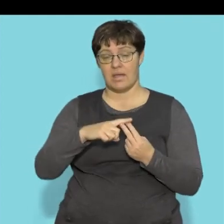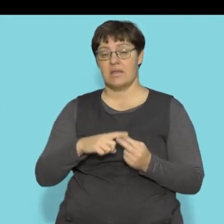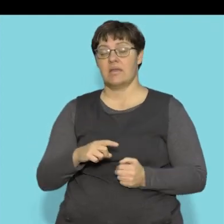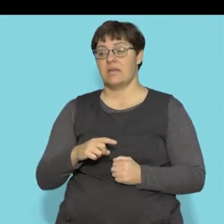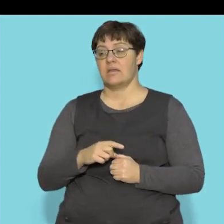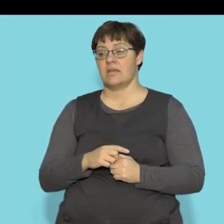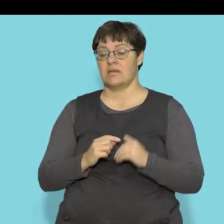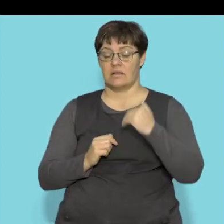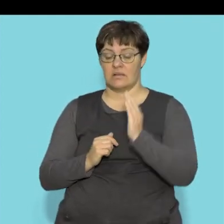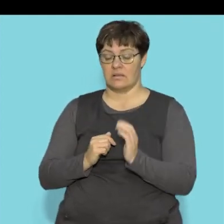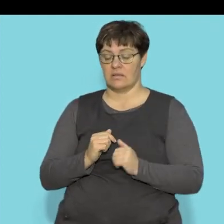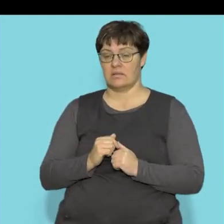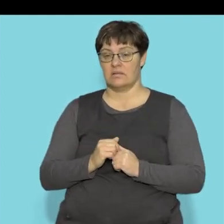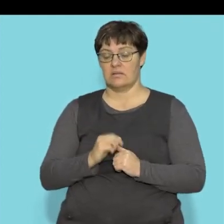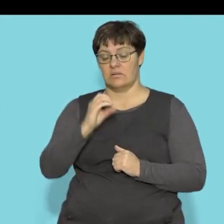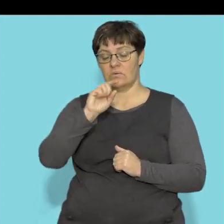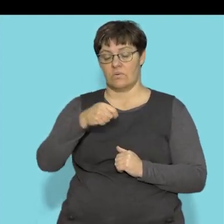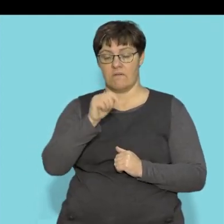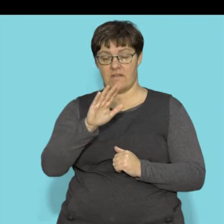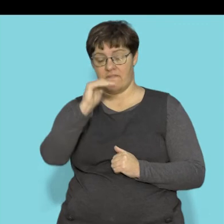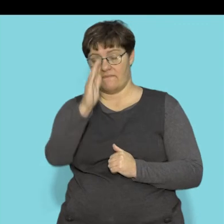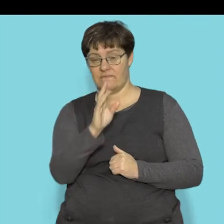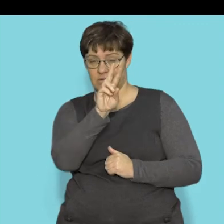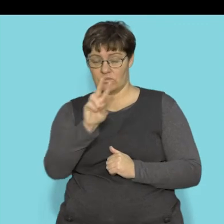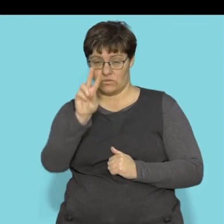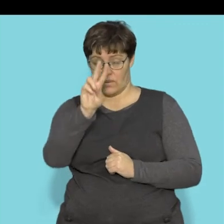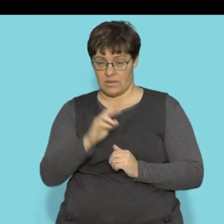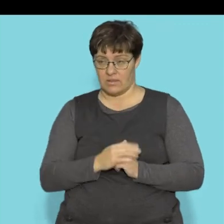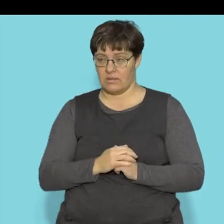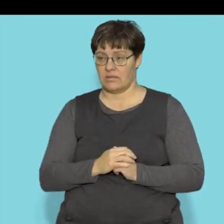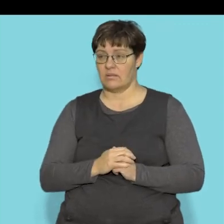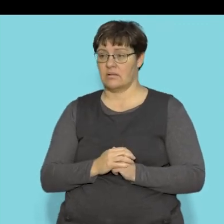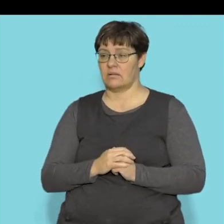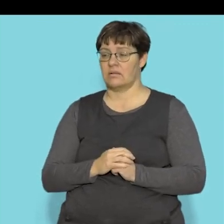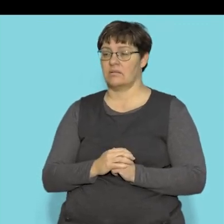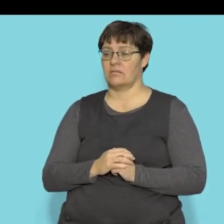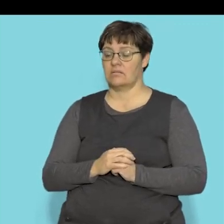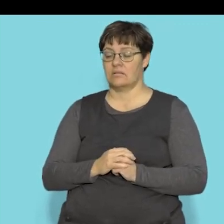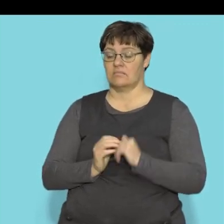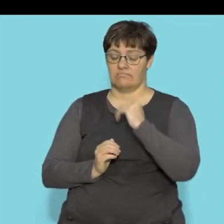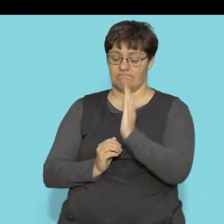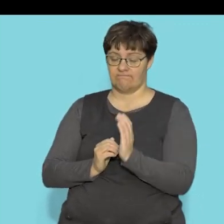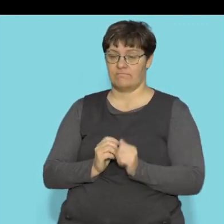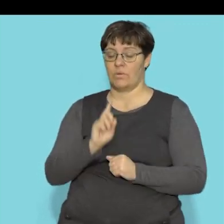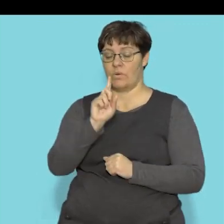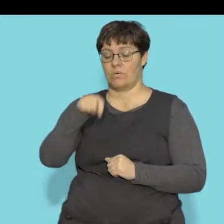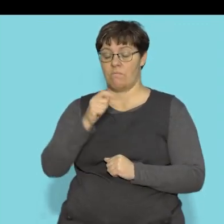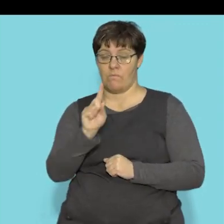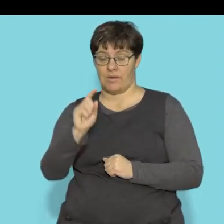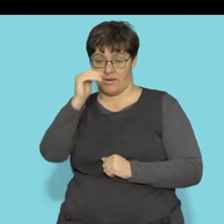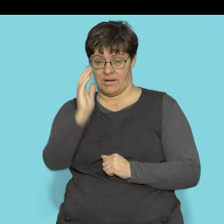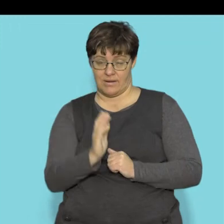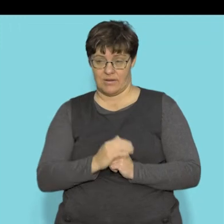pi times my radius squared. I know my radius is 0,5 multiplied by my height, which is